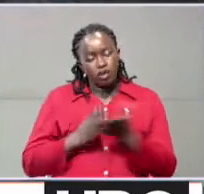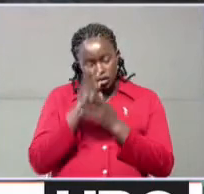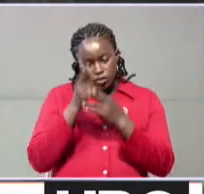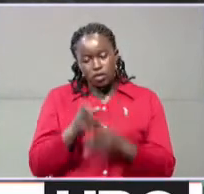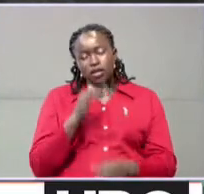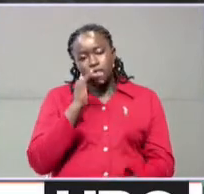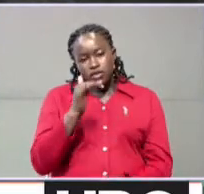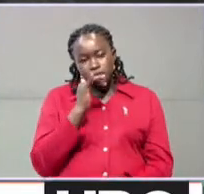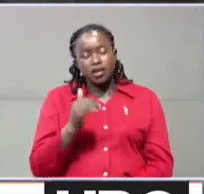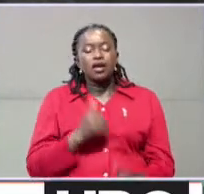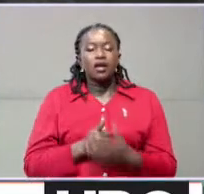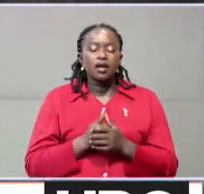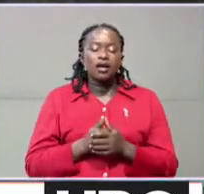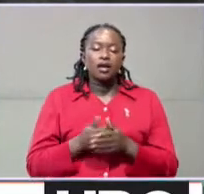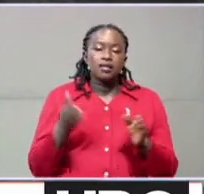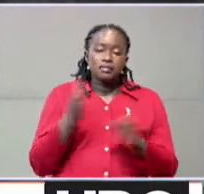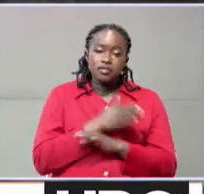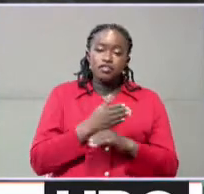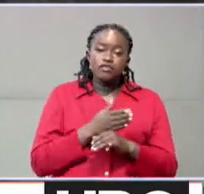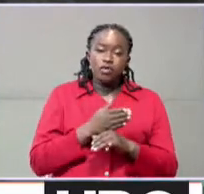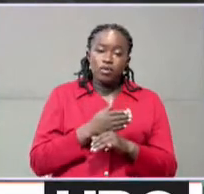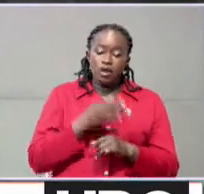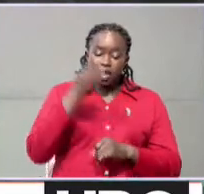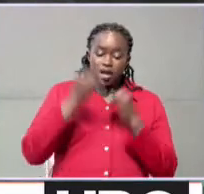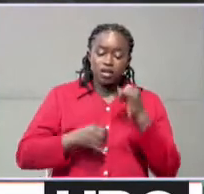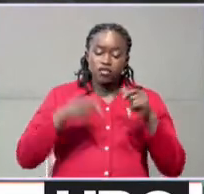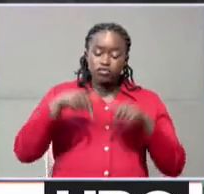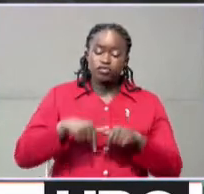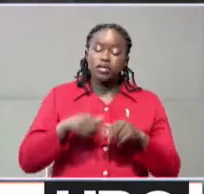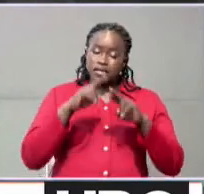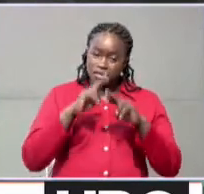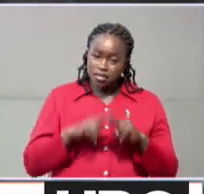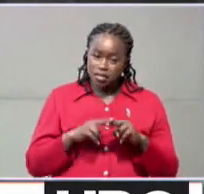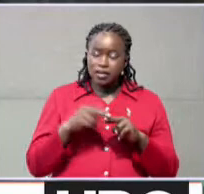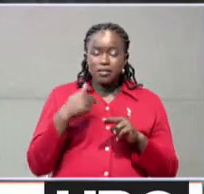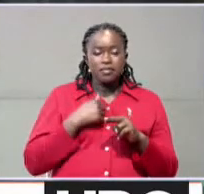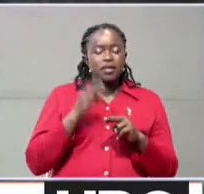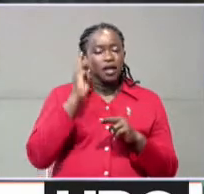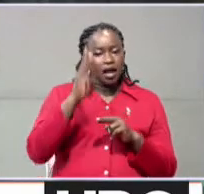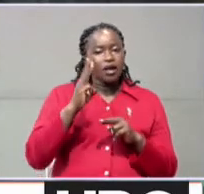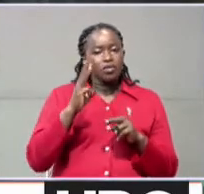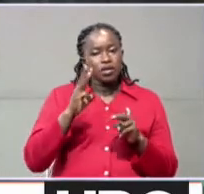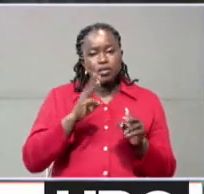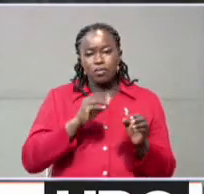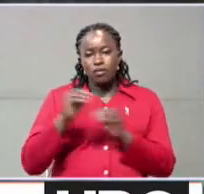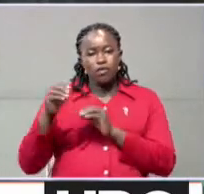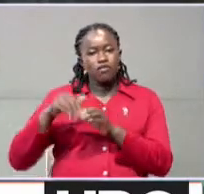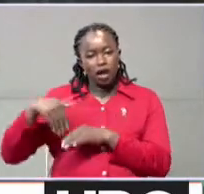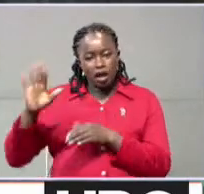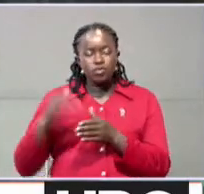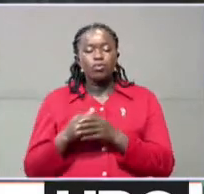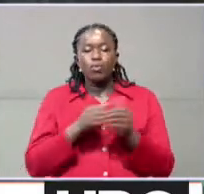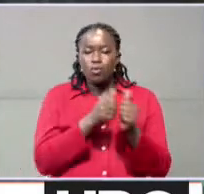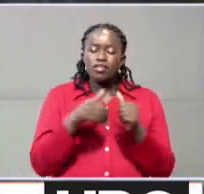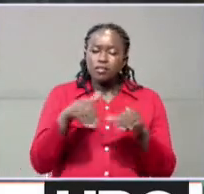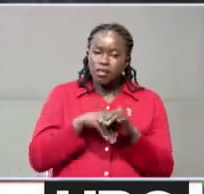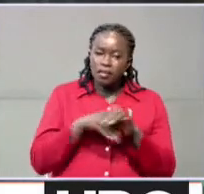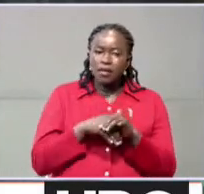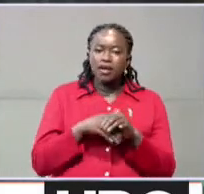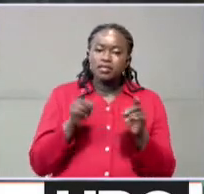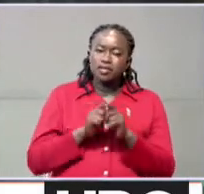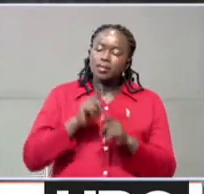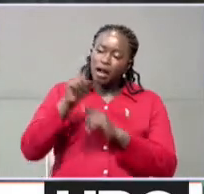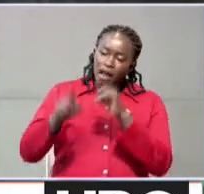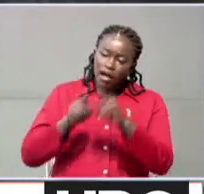that before the end of today's sitting i will move out with this member and try to find out directly from national